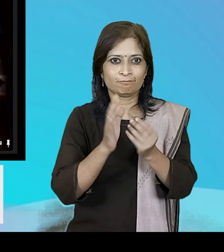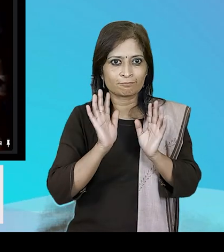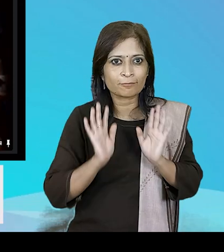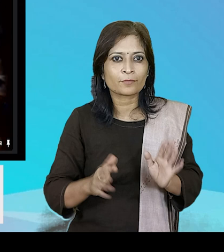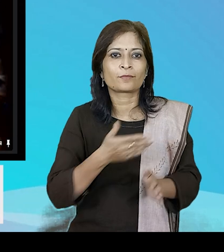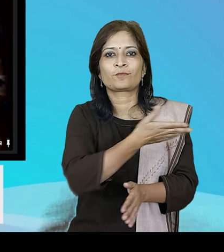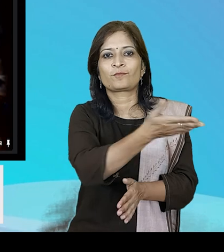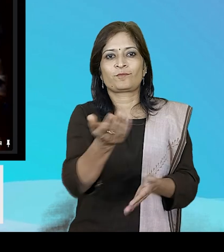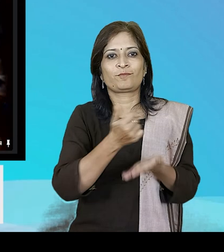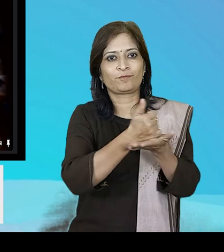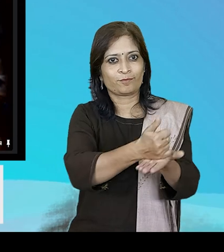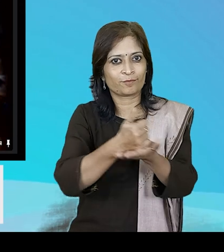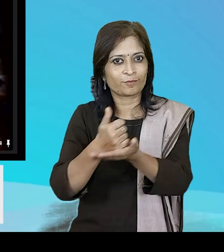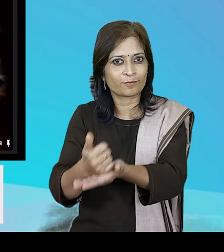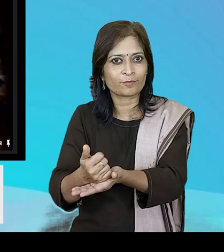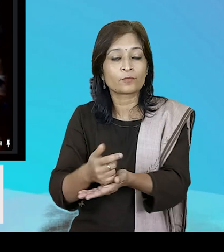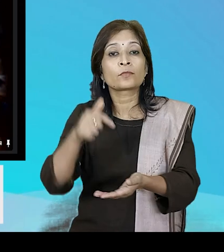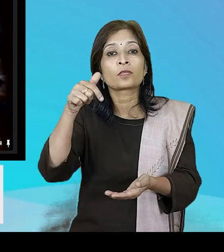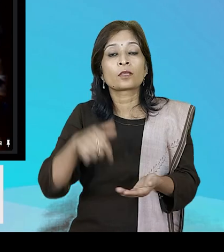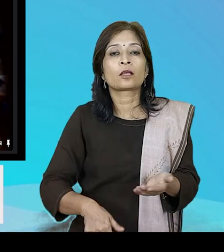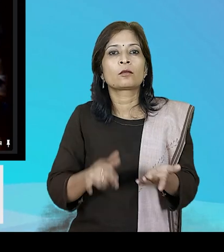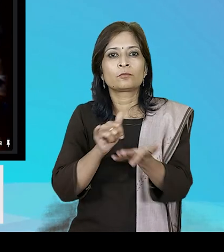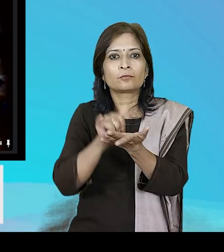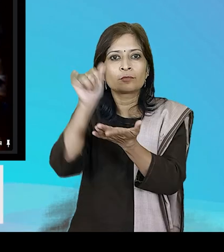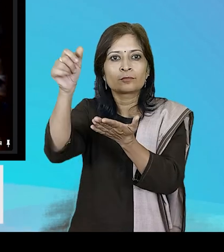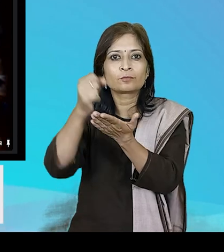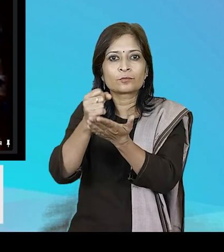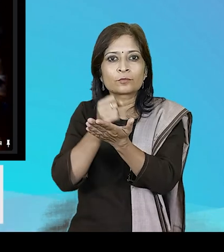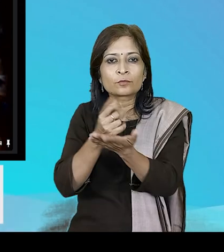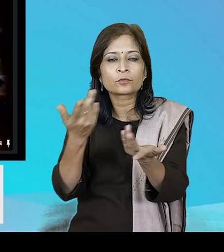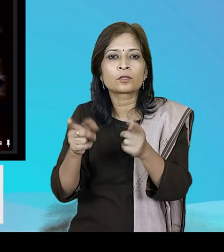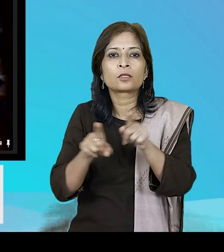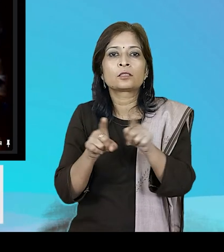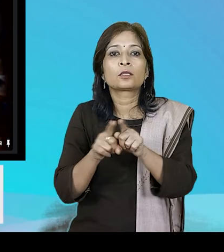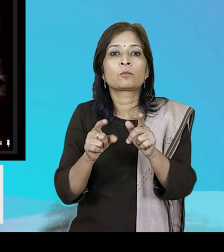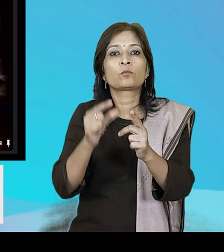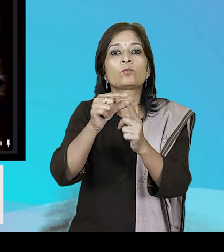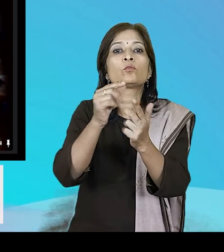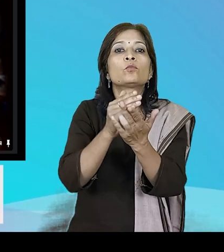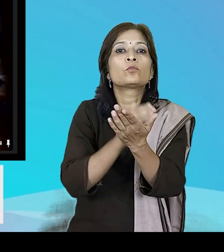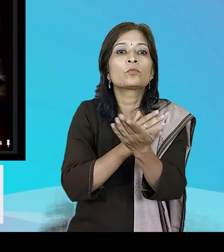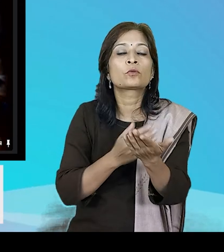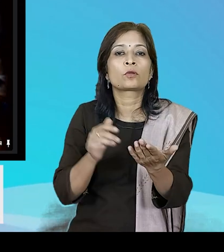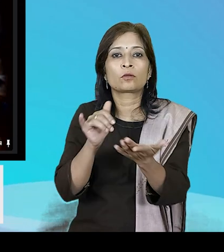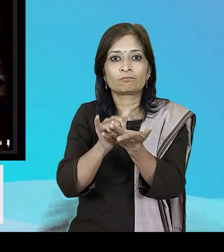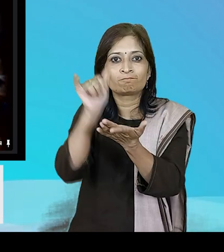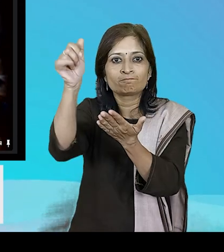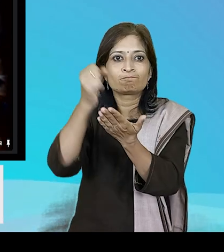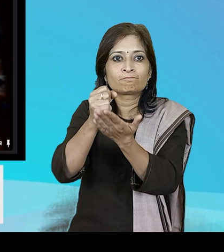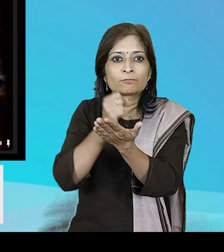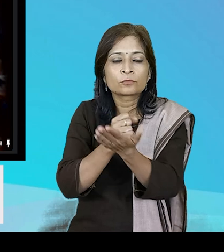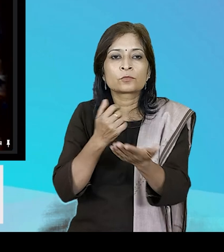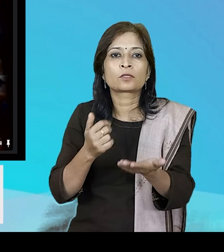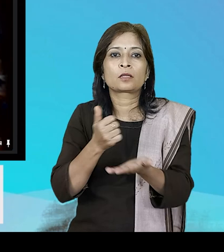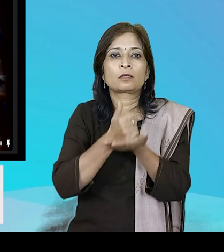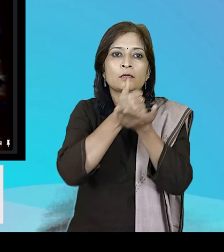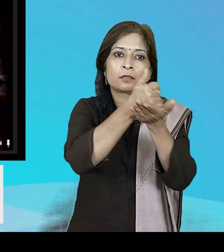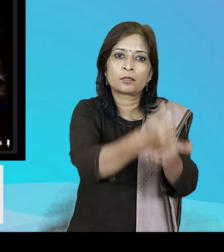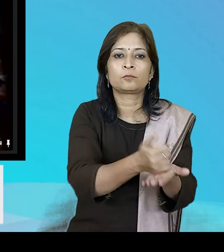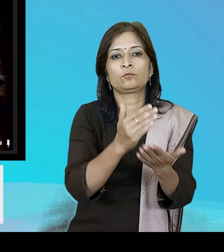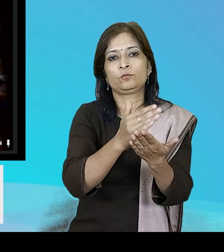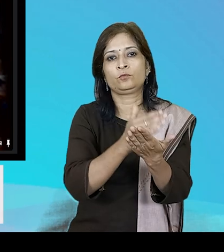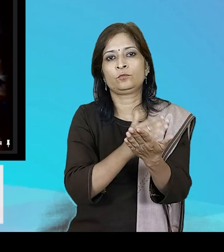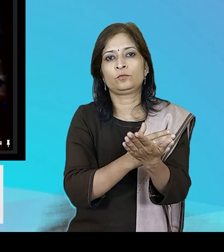to serve. The passports are issued under a program called the Passport Seva program. So